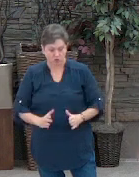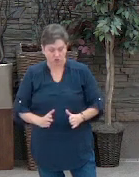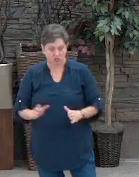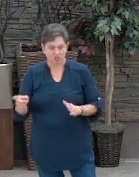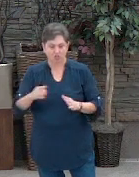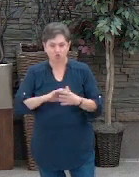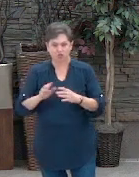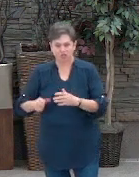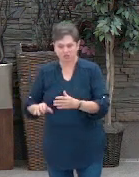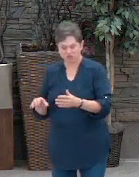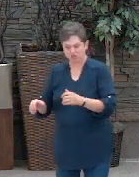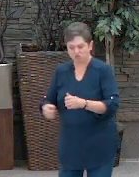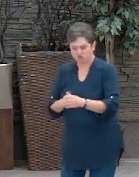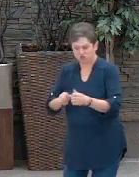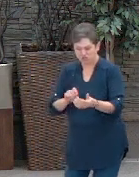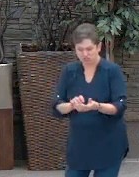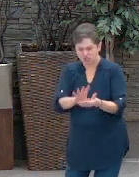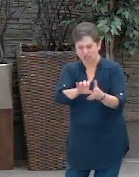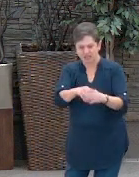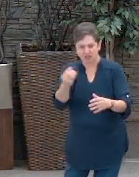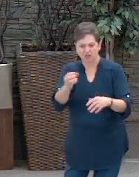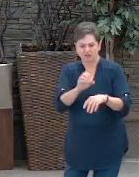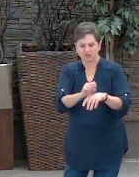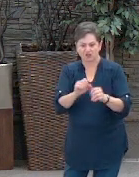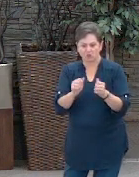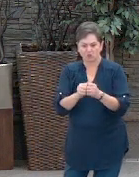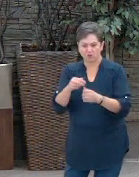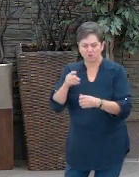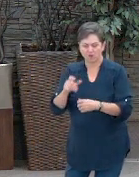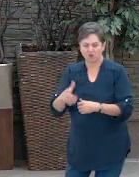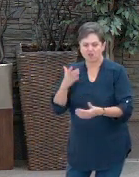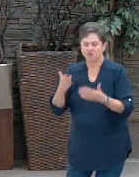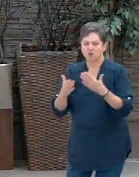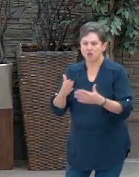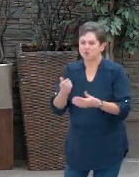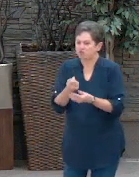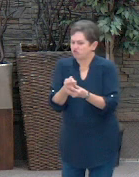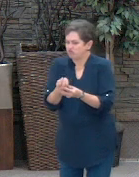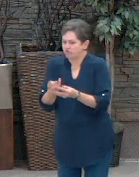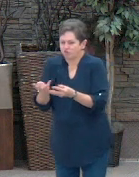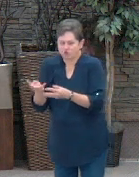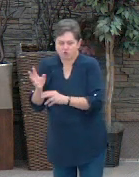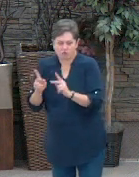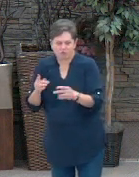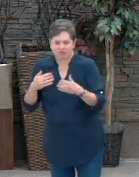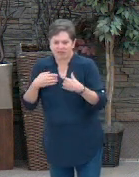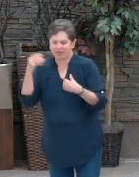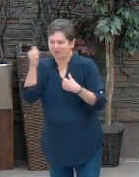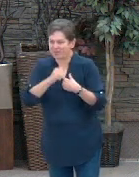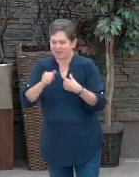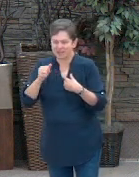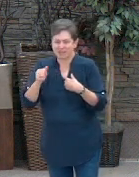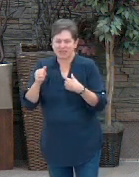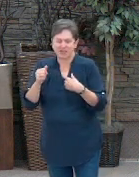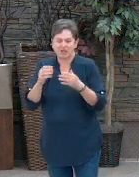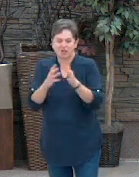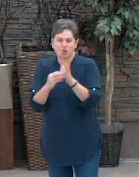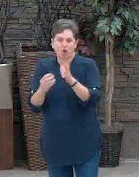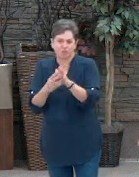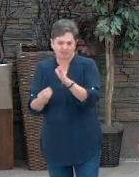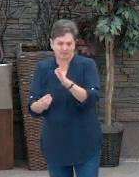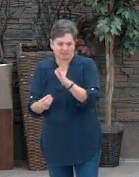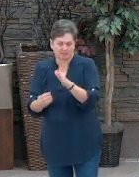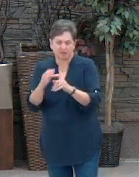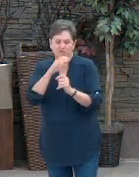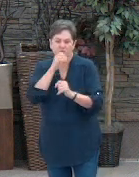get chased out of the synagogue with Paul, there's probably very few that have any copies of